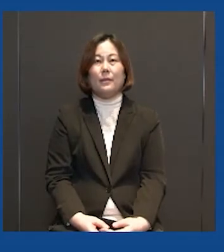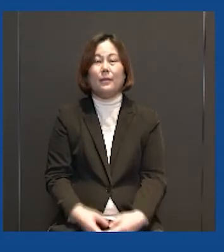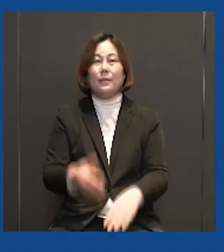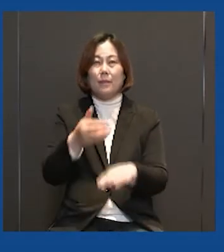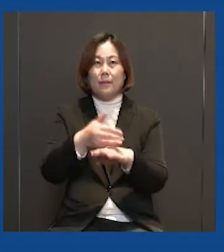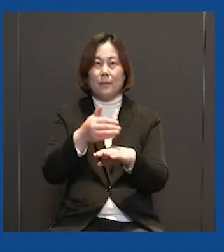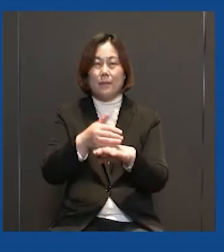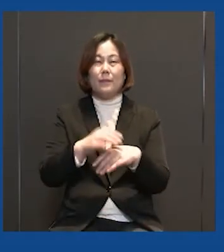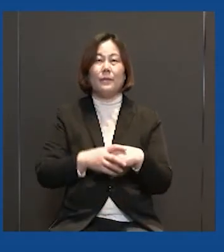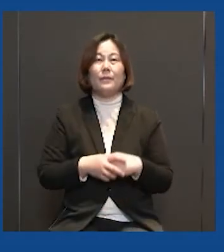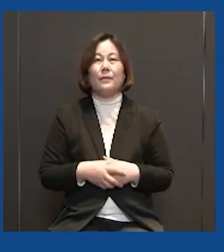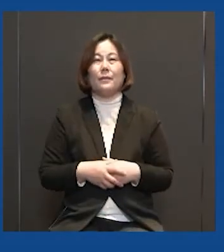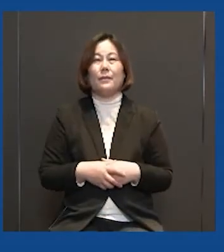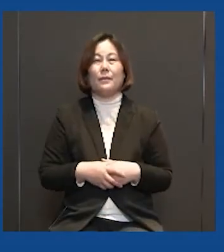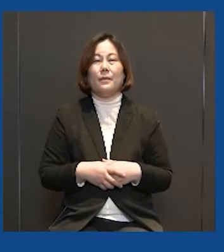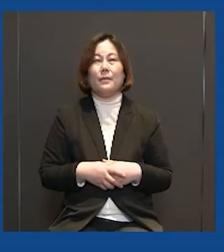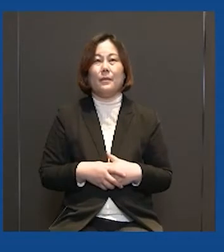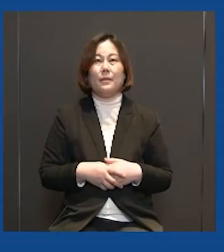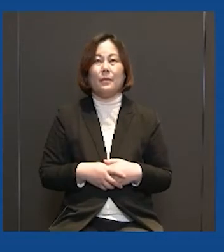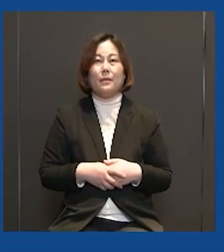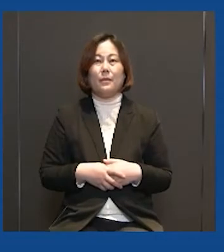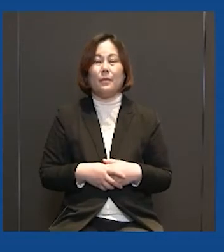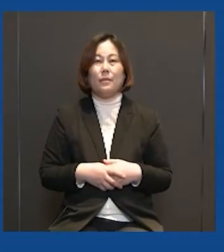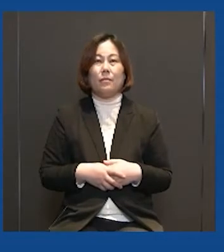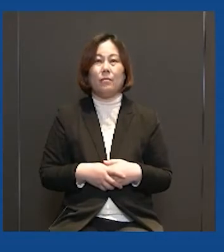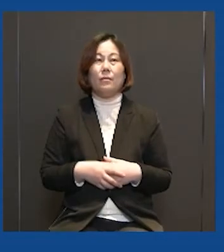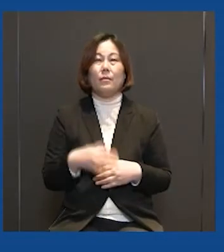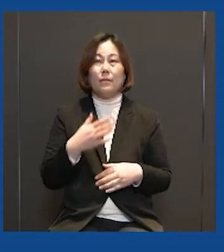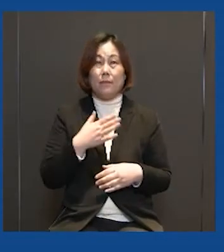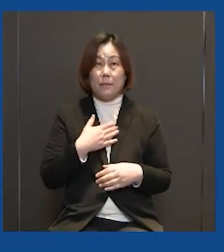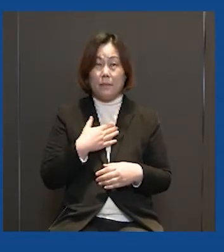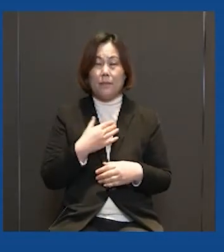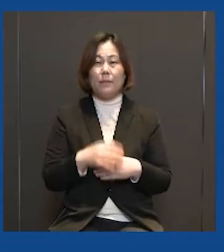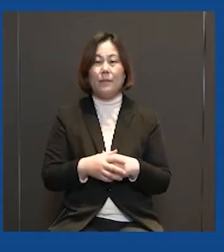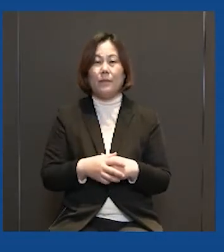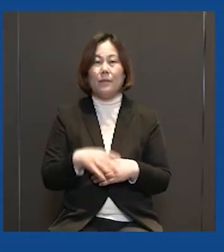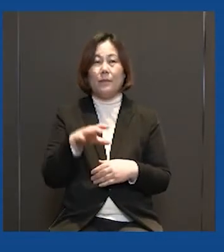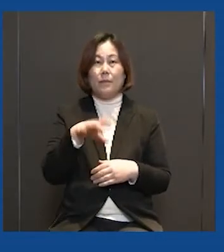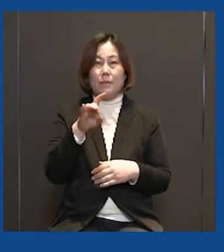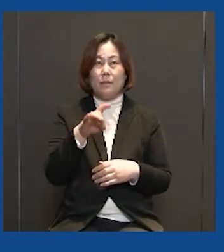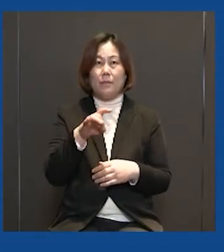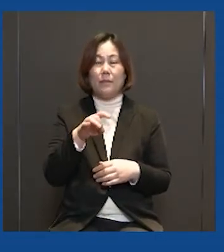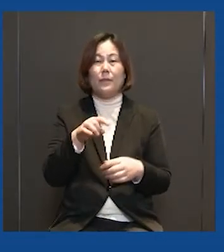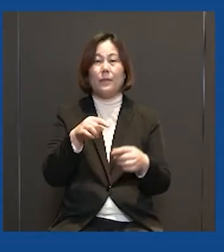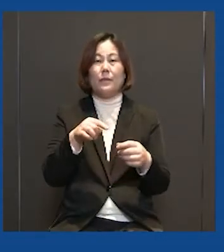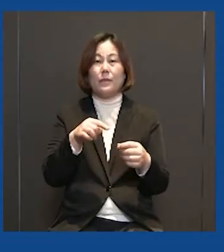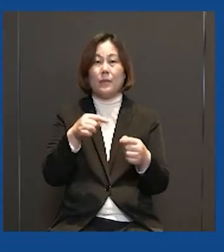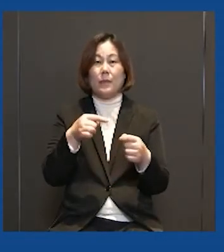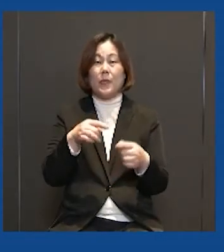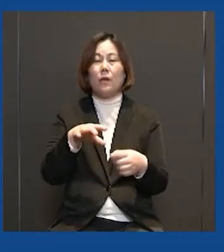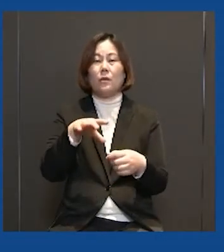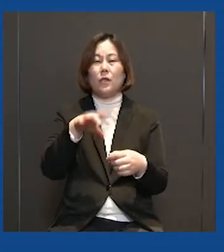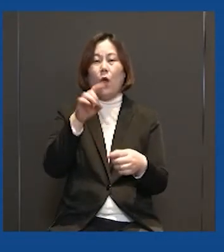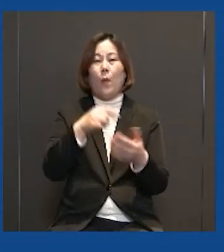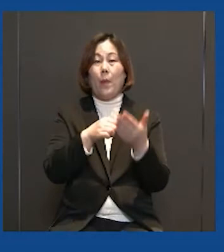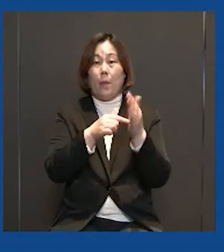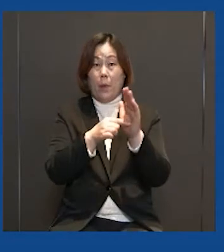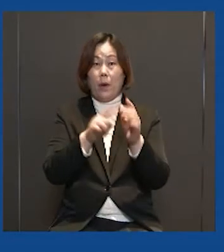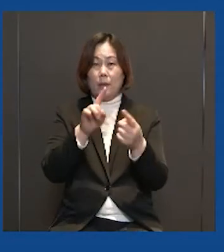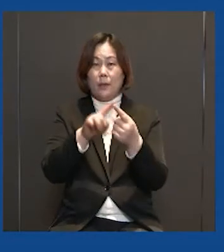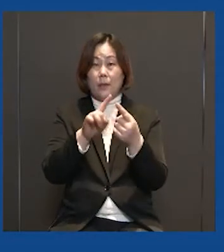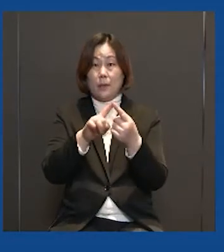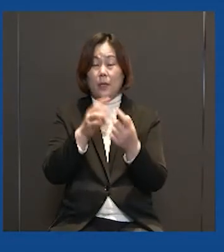I want to relate to the initial presentation, especially from Professor Titi Mattsson,